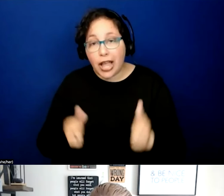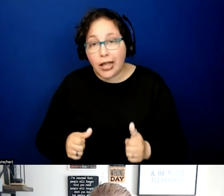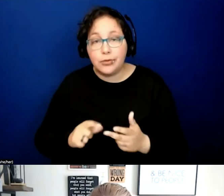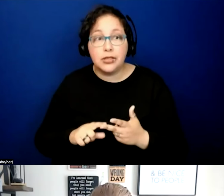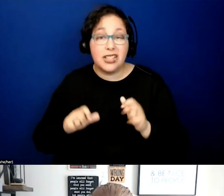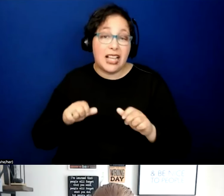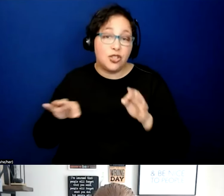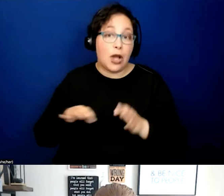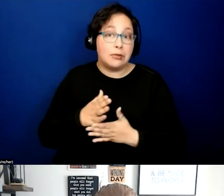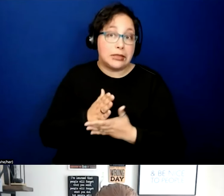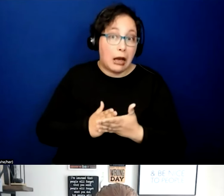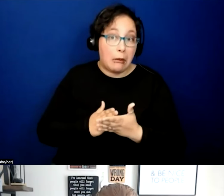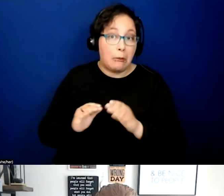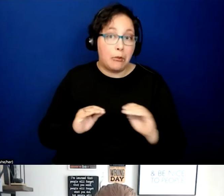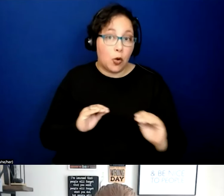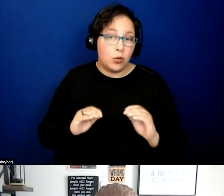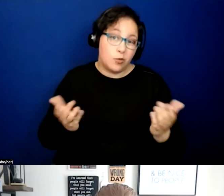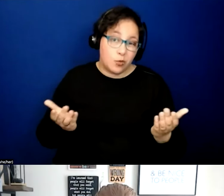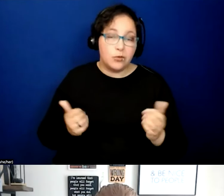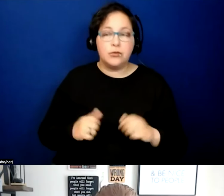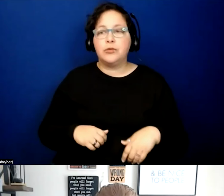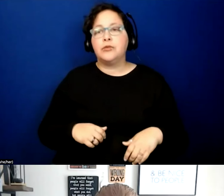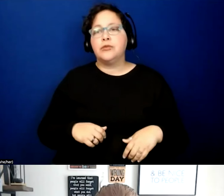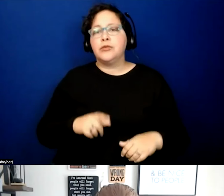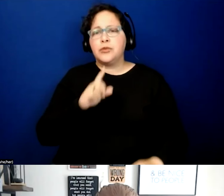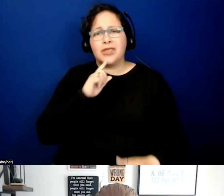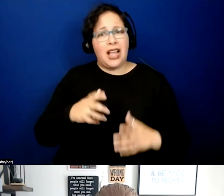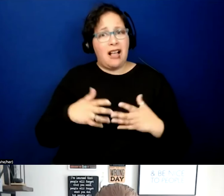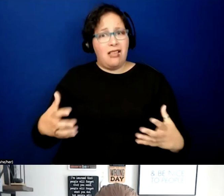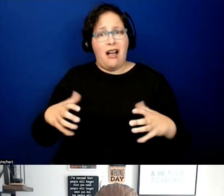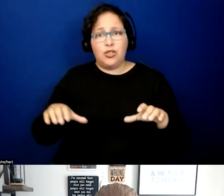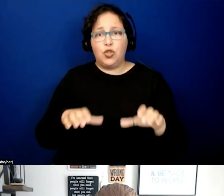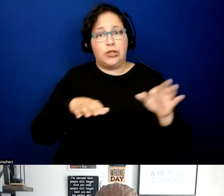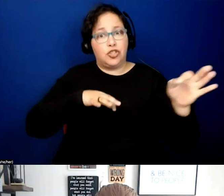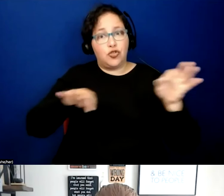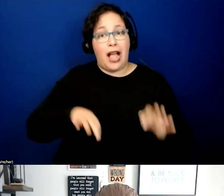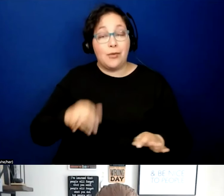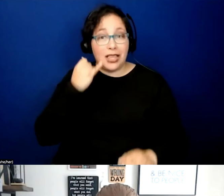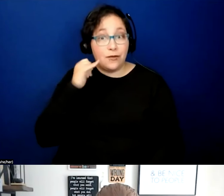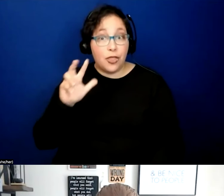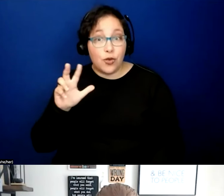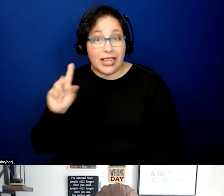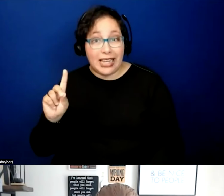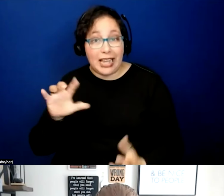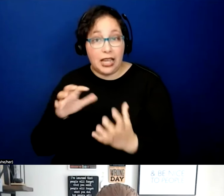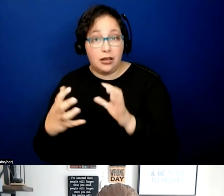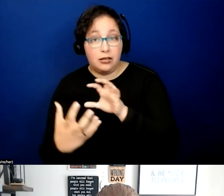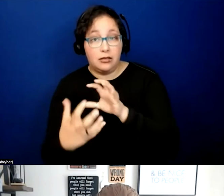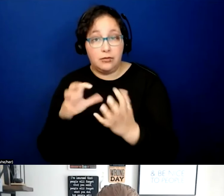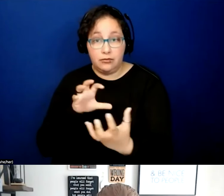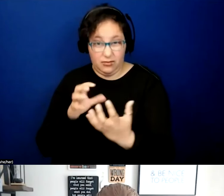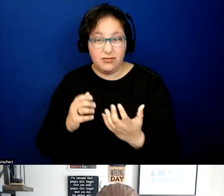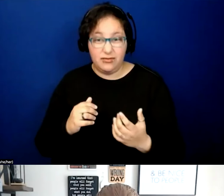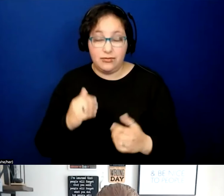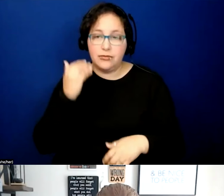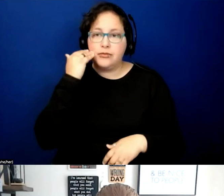movement. And there's a lot to do in terms of describing three-dimensional spaces, in terms of working